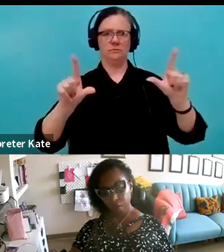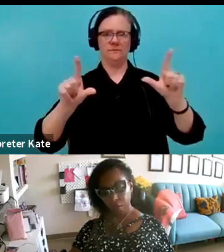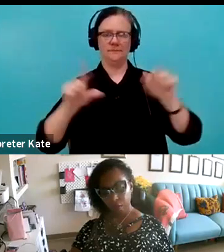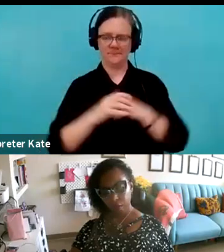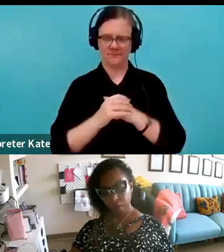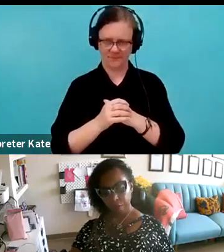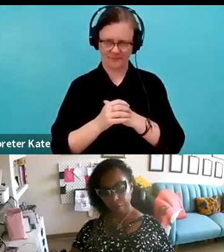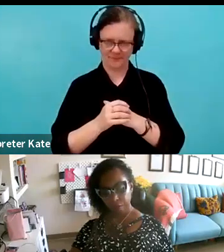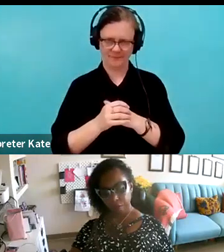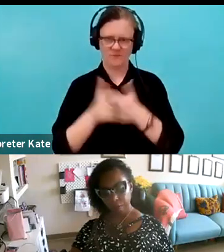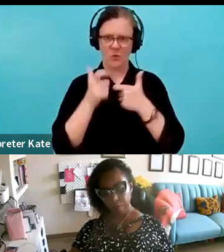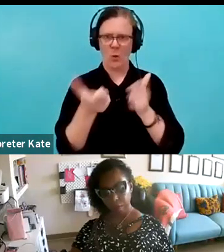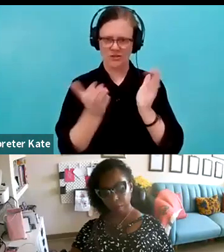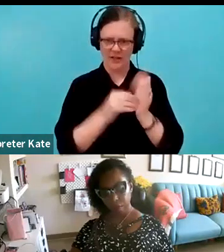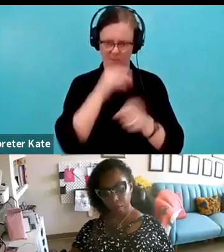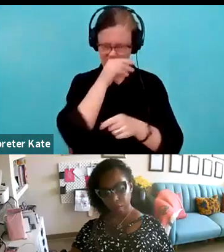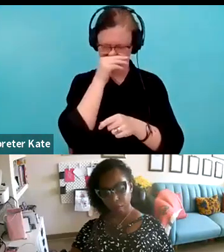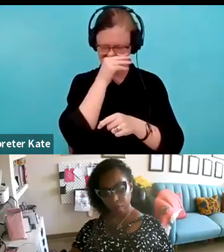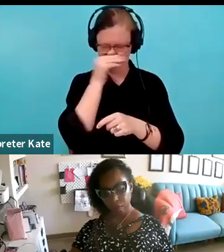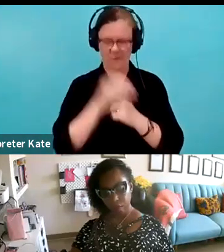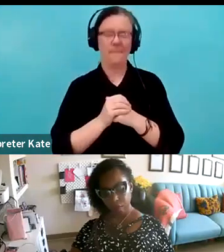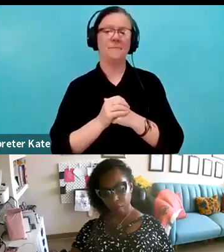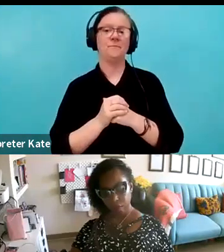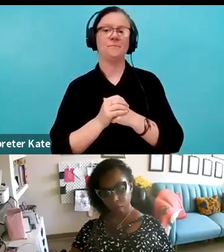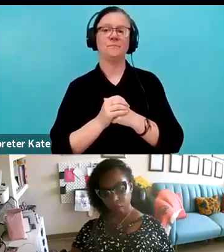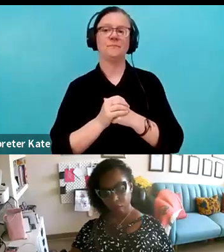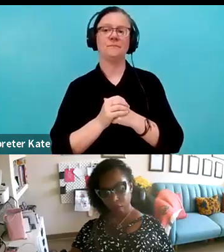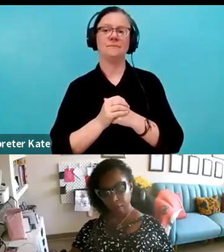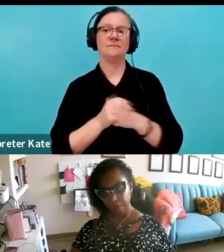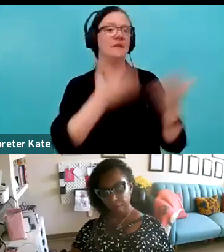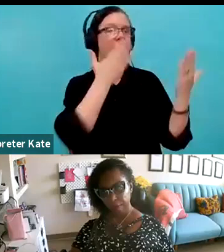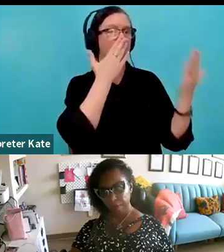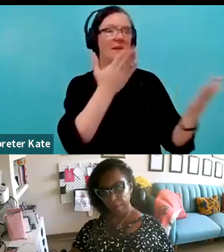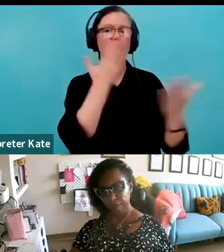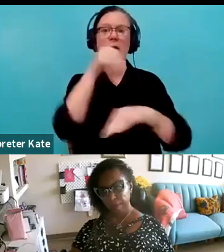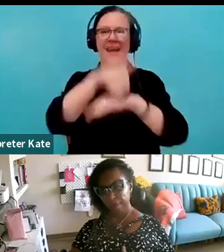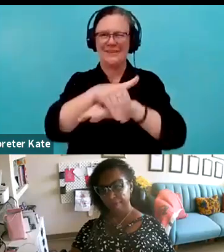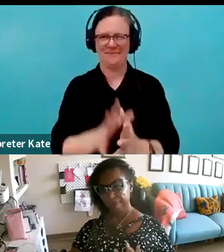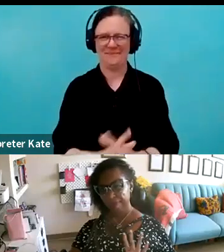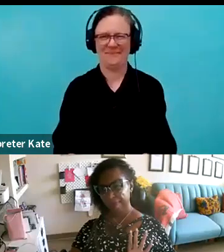for you to watch again or share with your friends and family. And with that, thank you and good night.